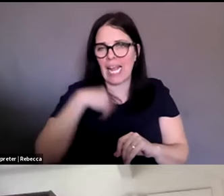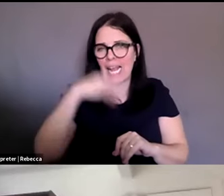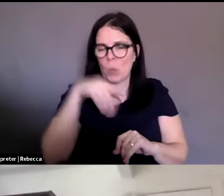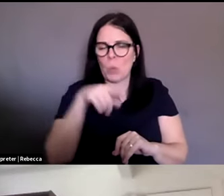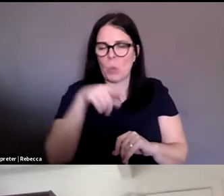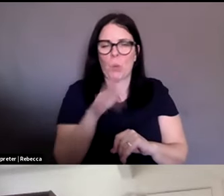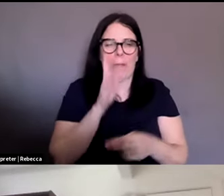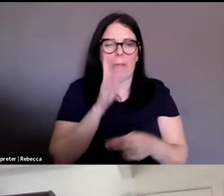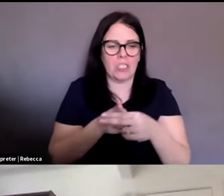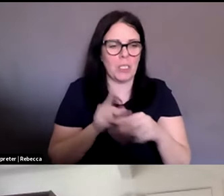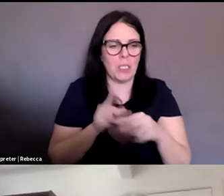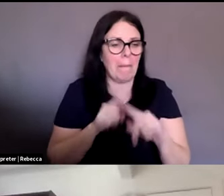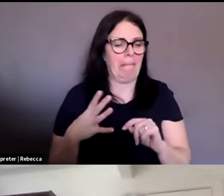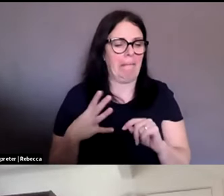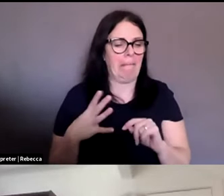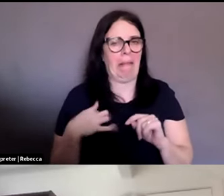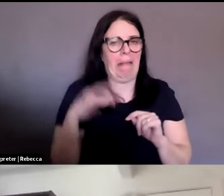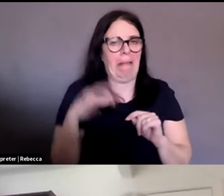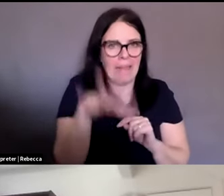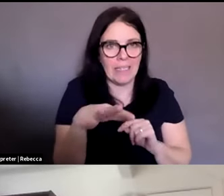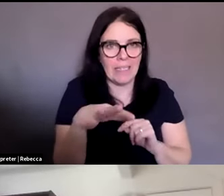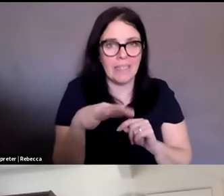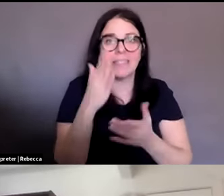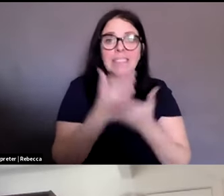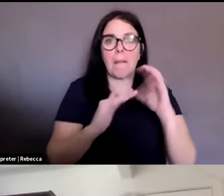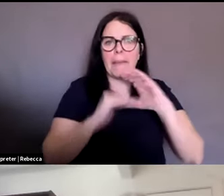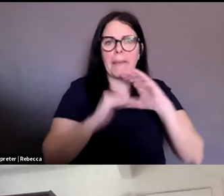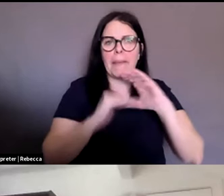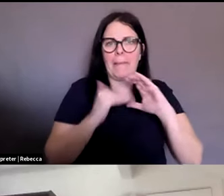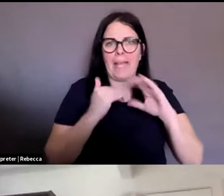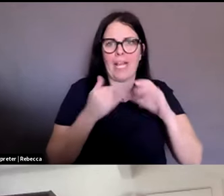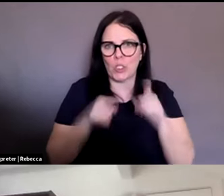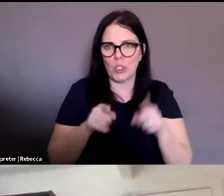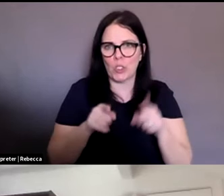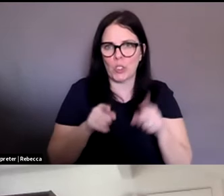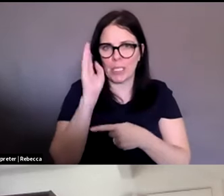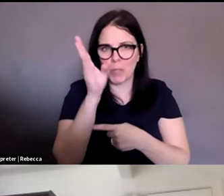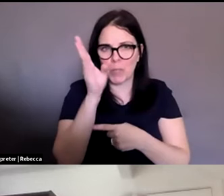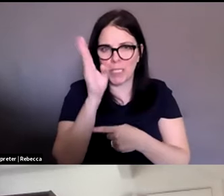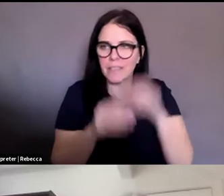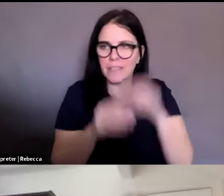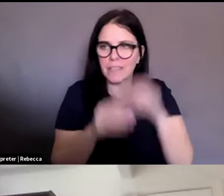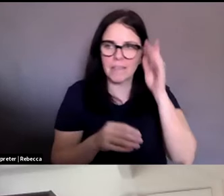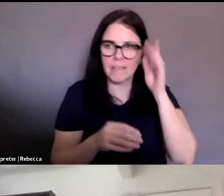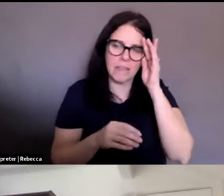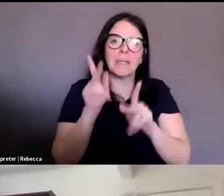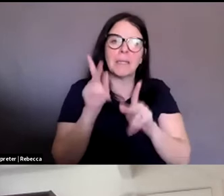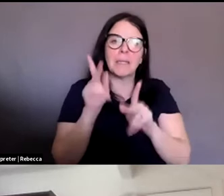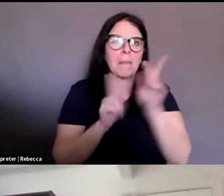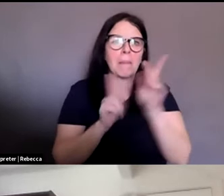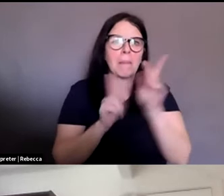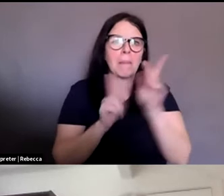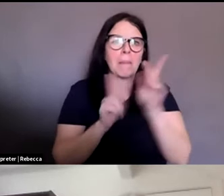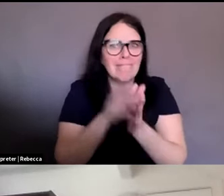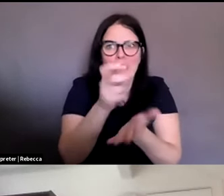in case you don't, I got a couple of emails during the presentation people hungry for resources, especially